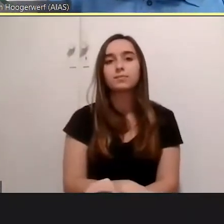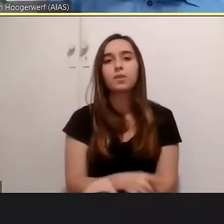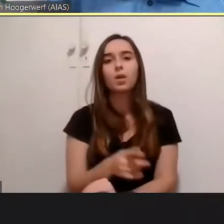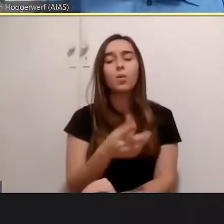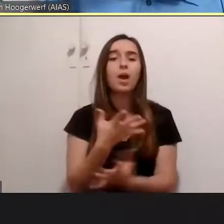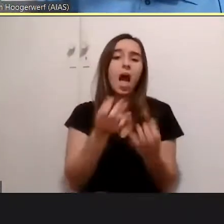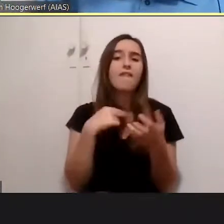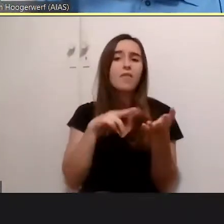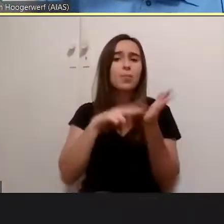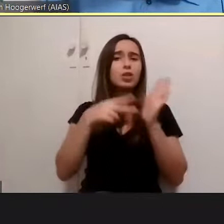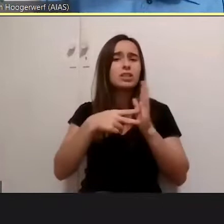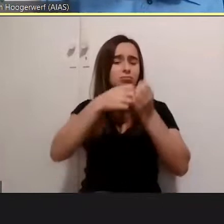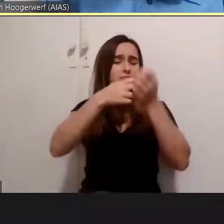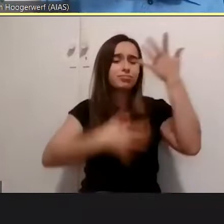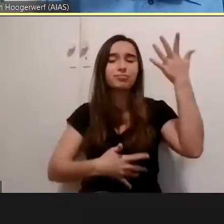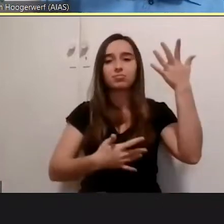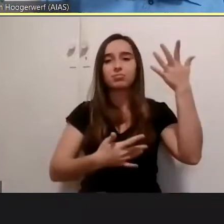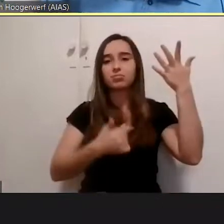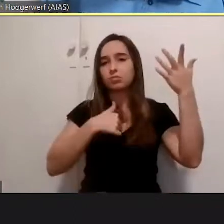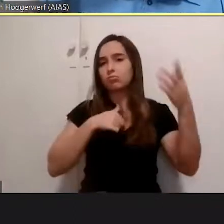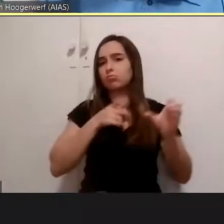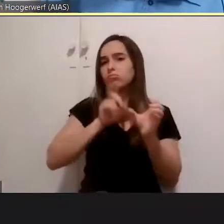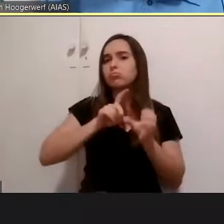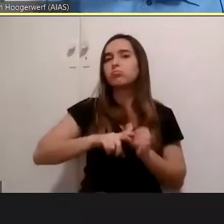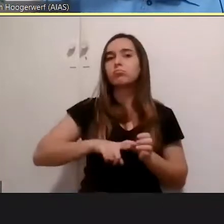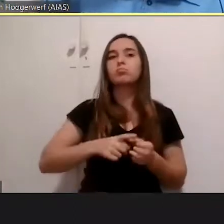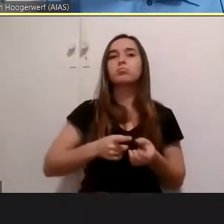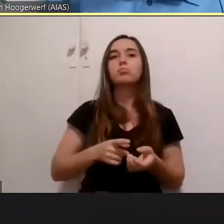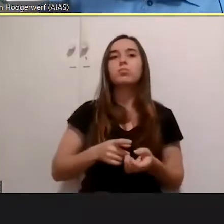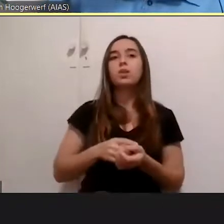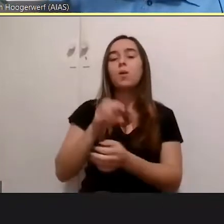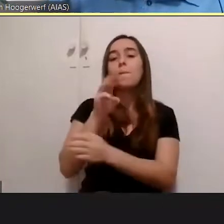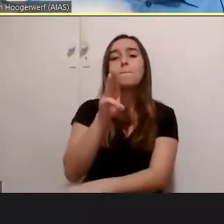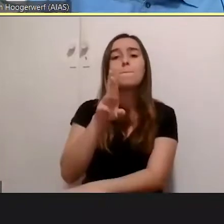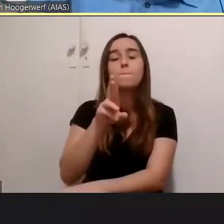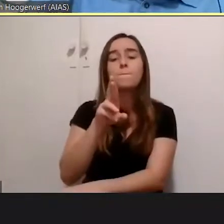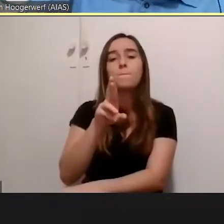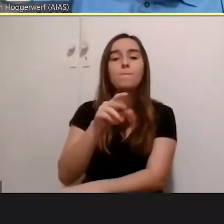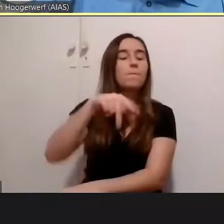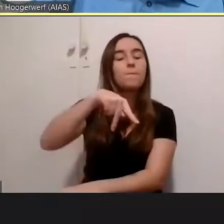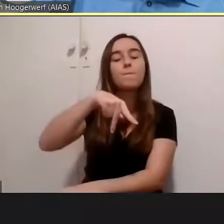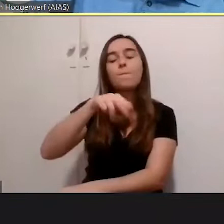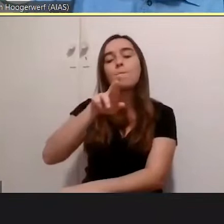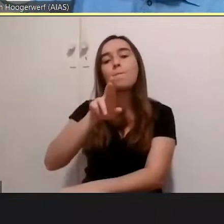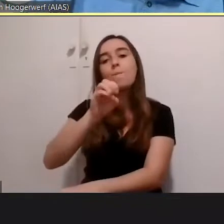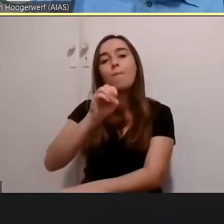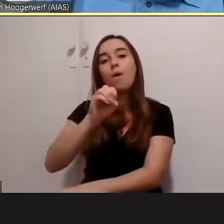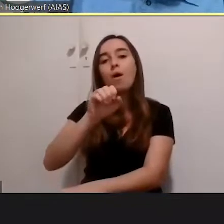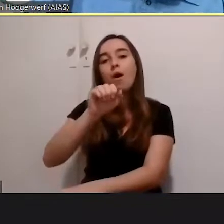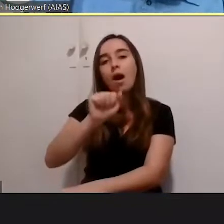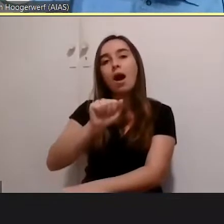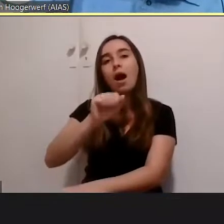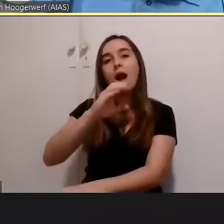illustrate the last 2 points. The project is called Proact, and a consortium of universities and companies